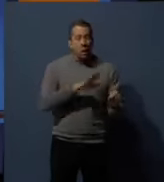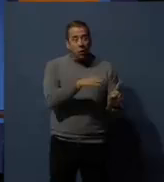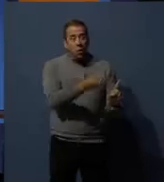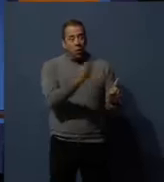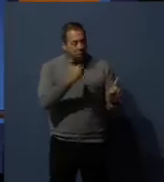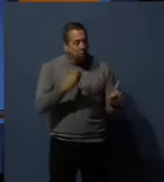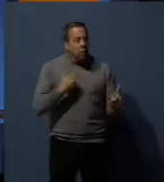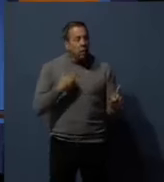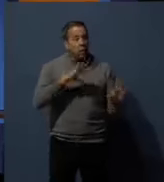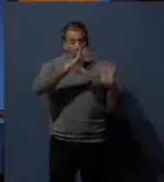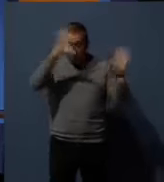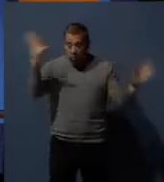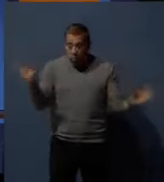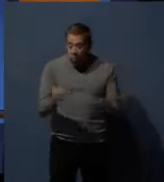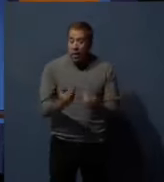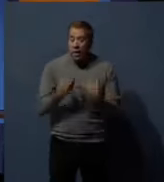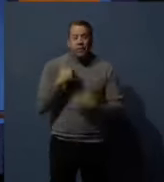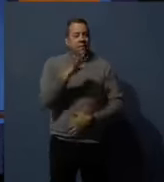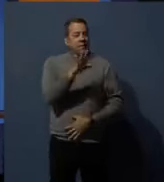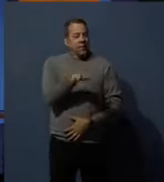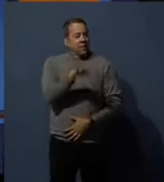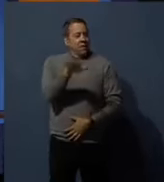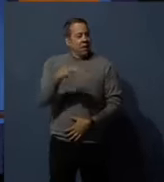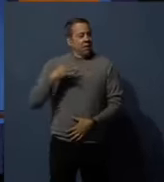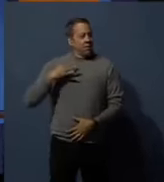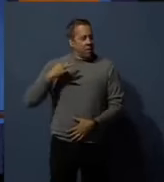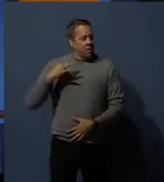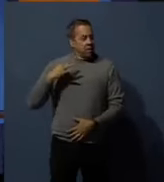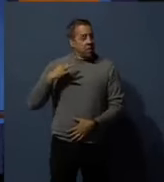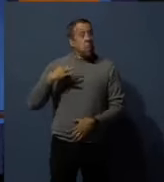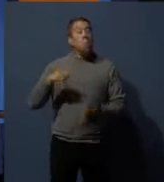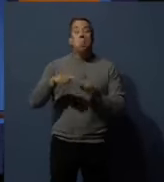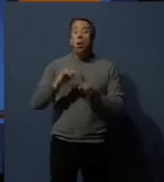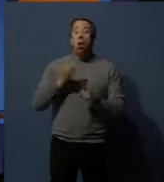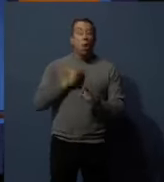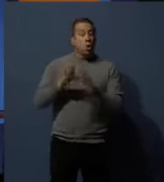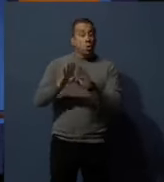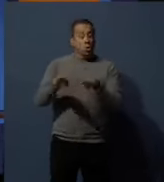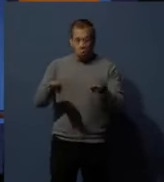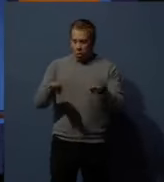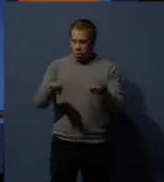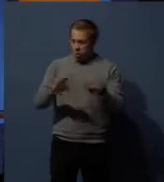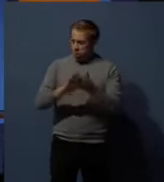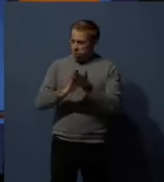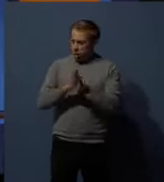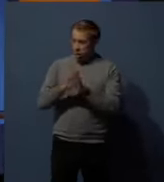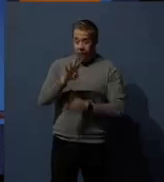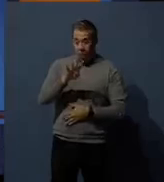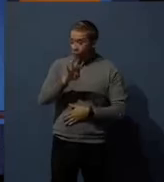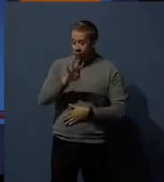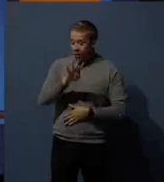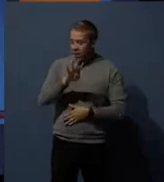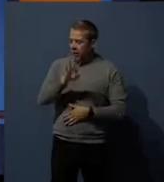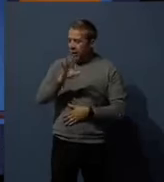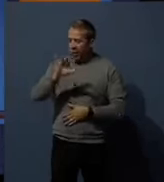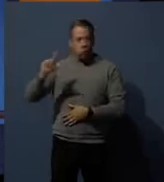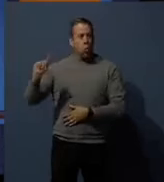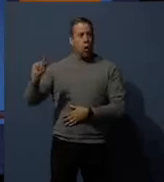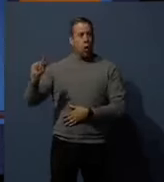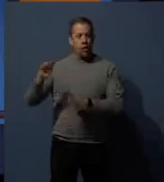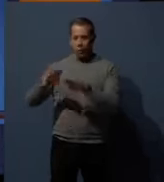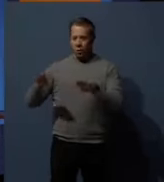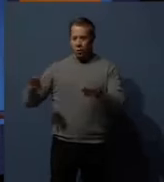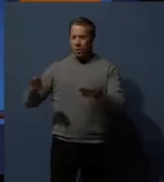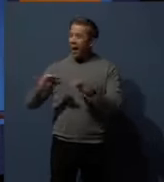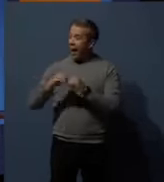55 volunteers, and we would have about 19 to 20 kids. So the question is, how did we do that? And what were some of the things that we did?